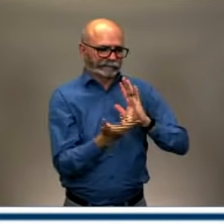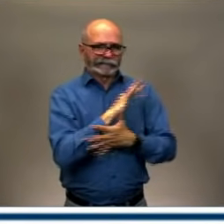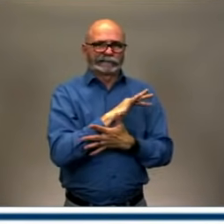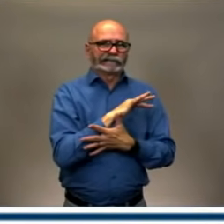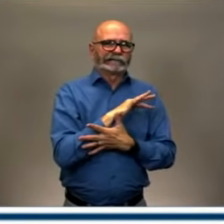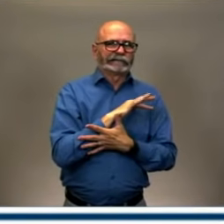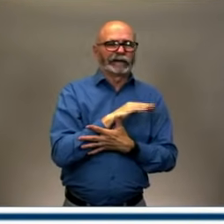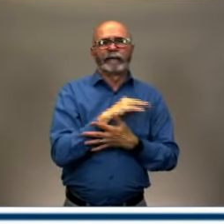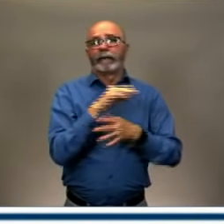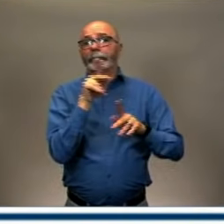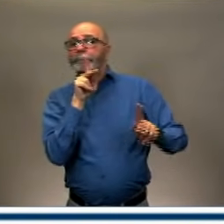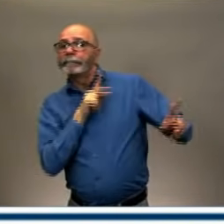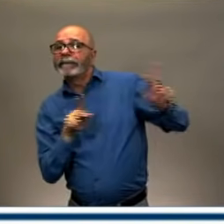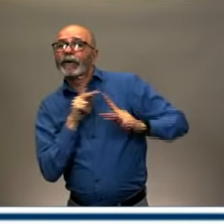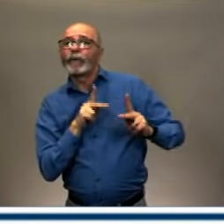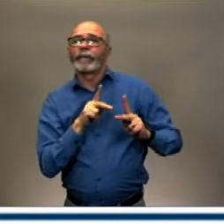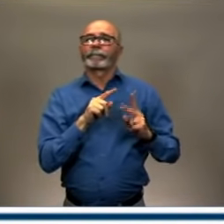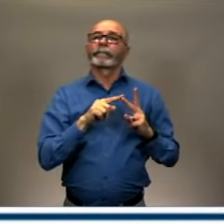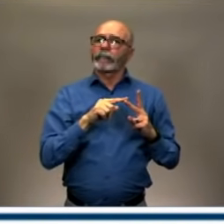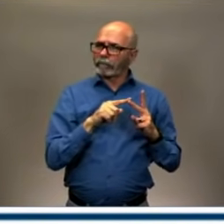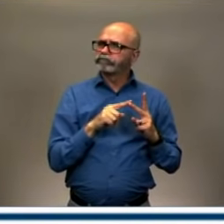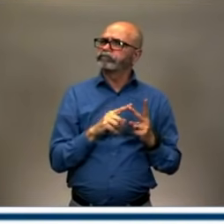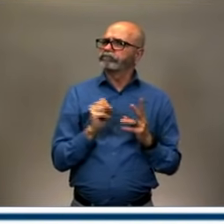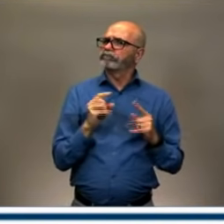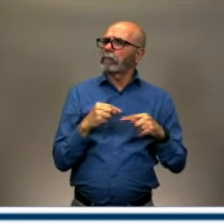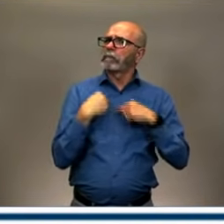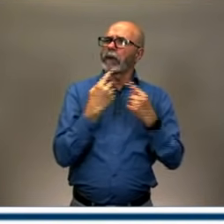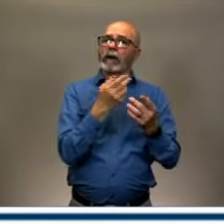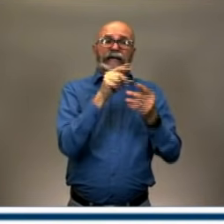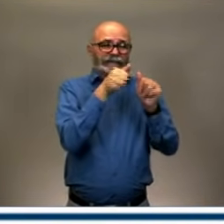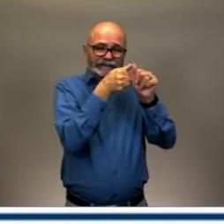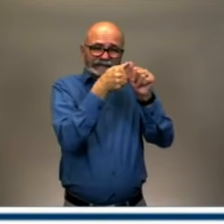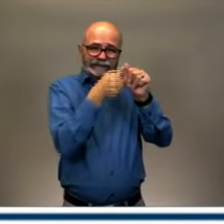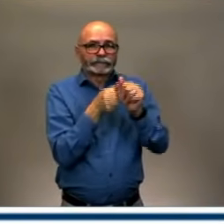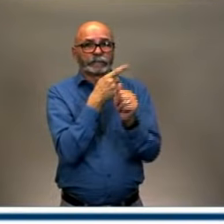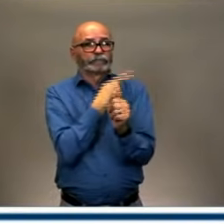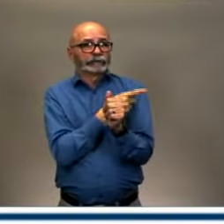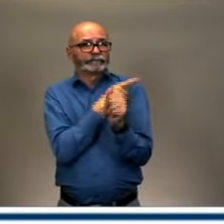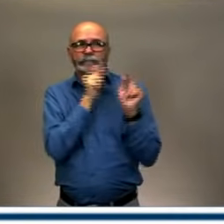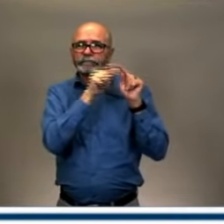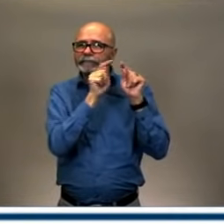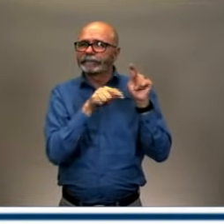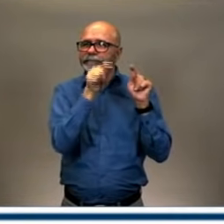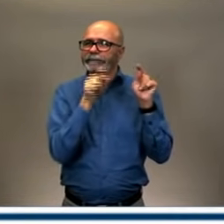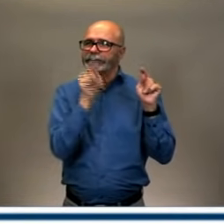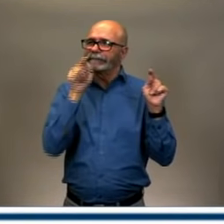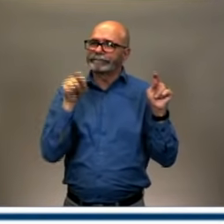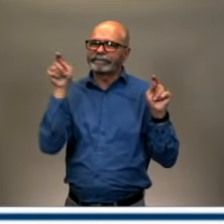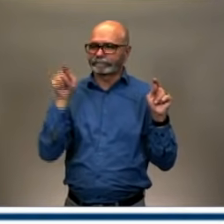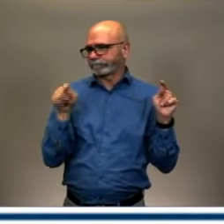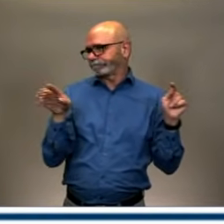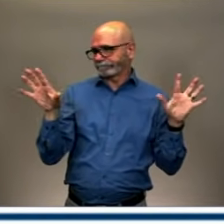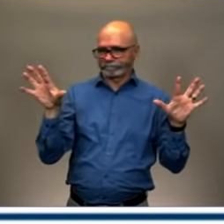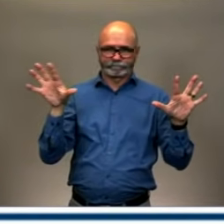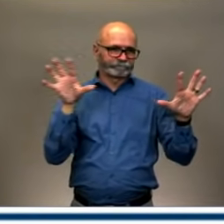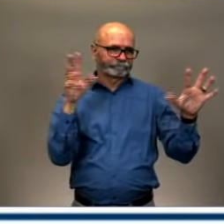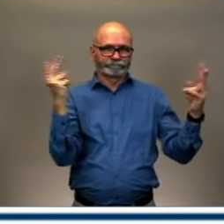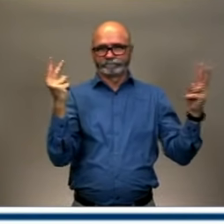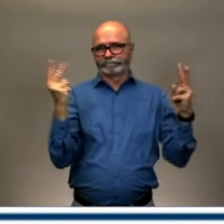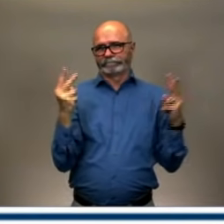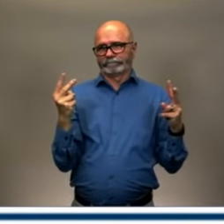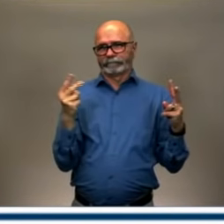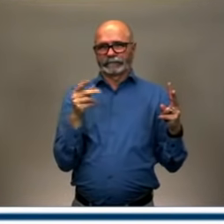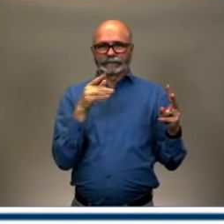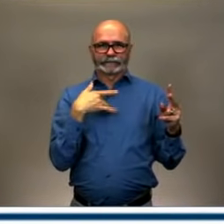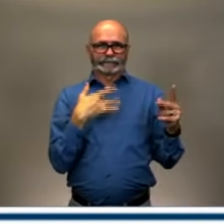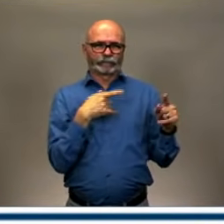But within that, there's lots of scope for each province to take that, as you said, the example you used, who we define as